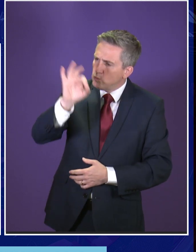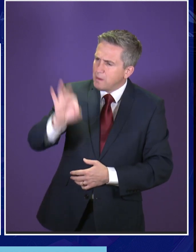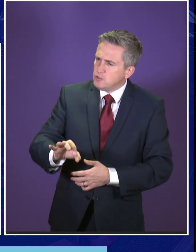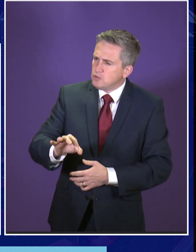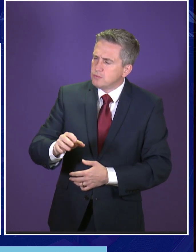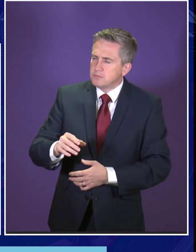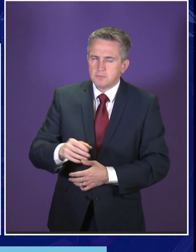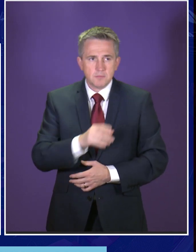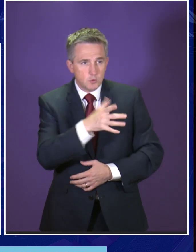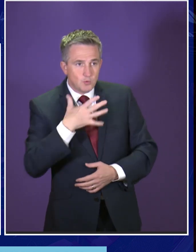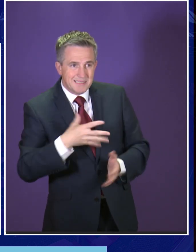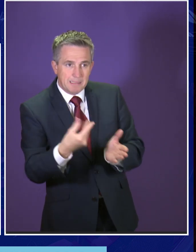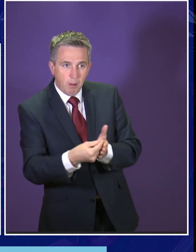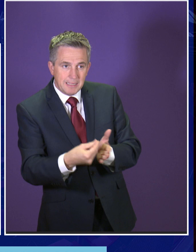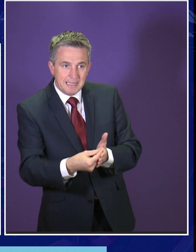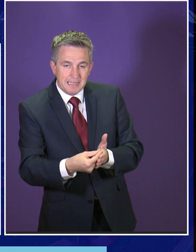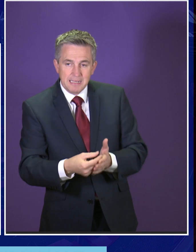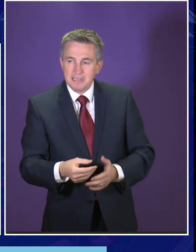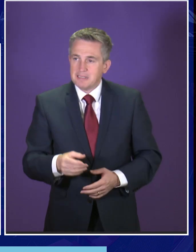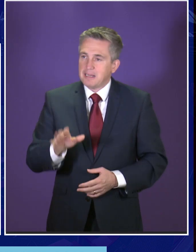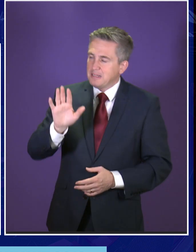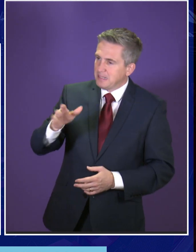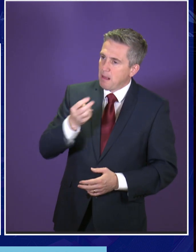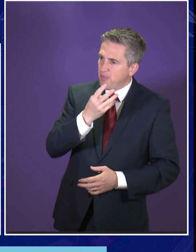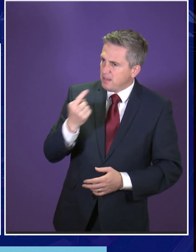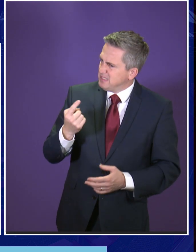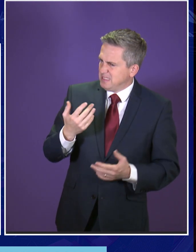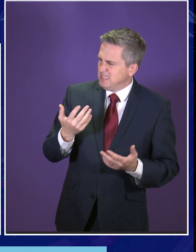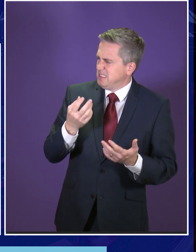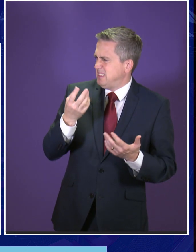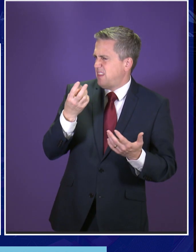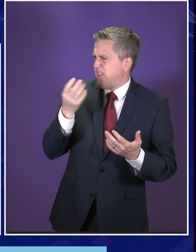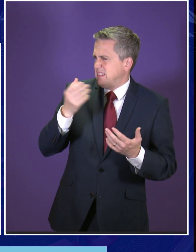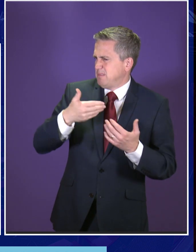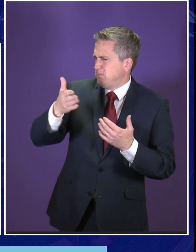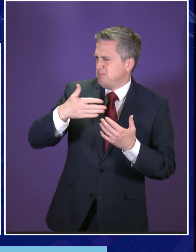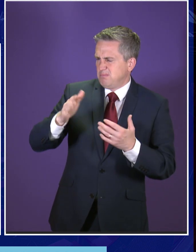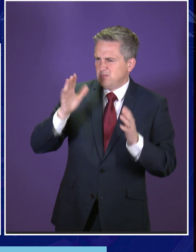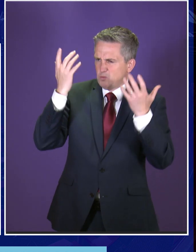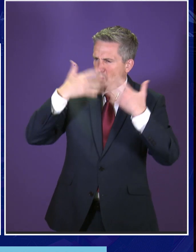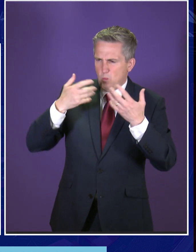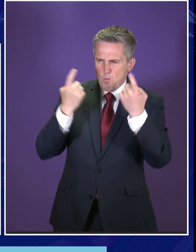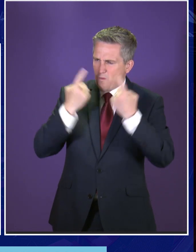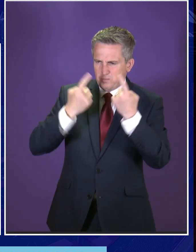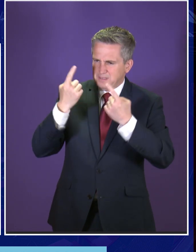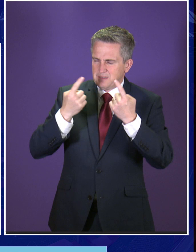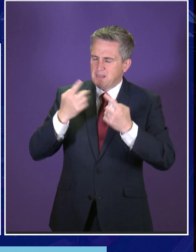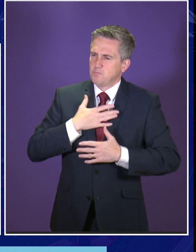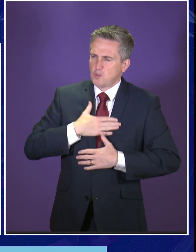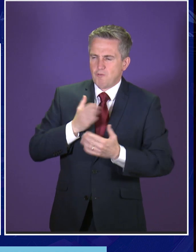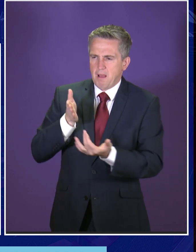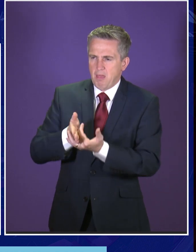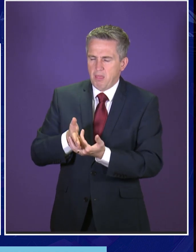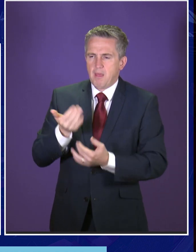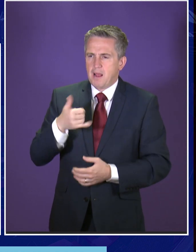is." And he said, "Do you need money?" I said, "Abba, I'm 30, whatever. You know what? Don't worry about it. I'm sorry I